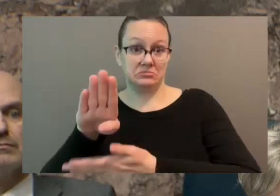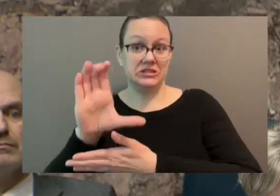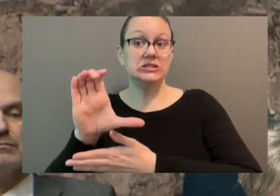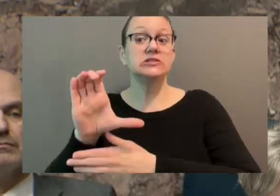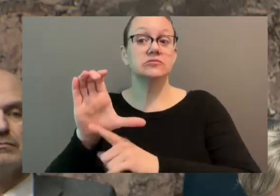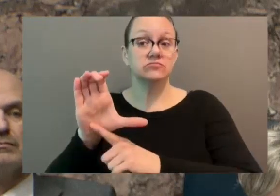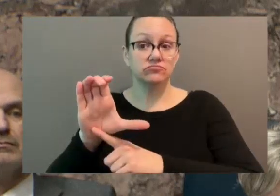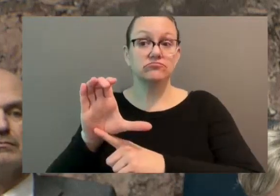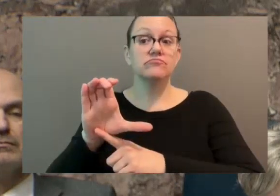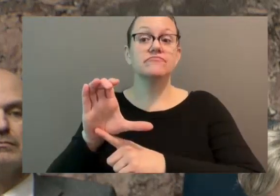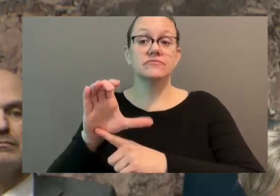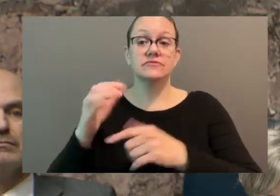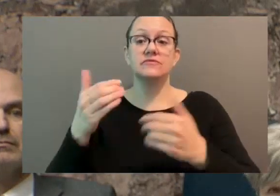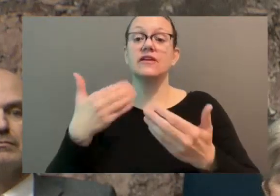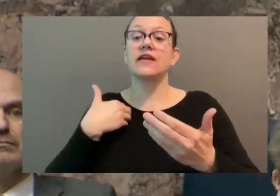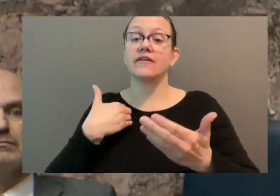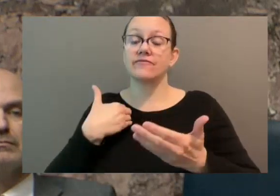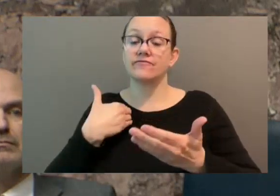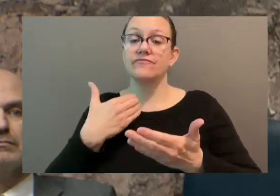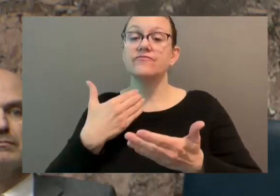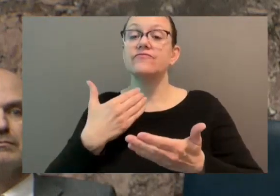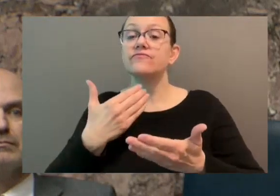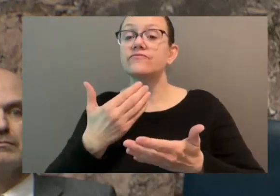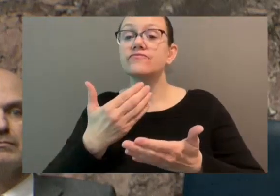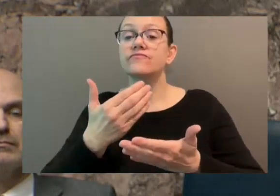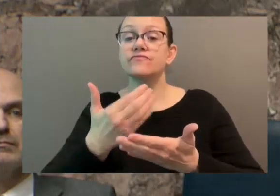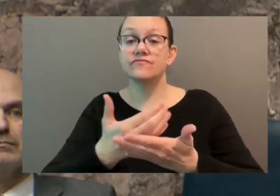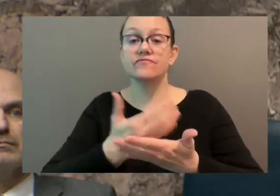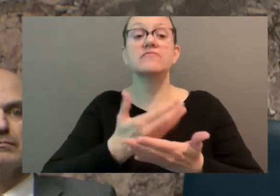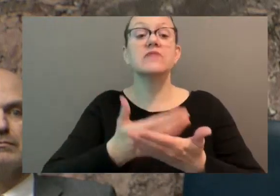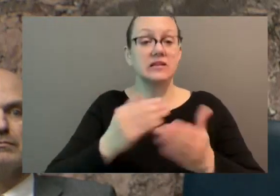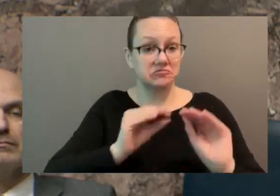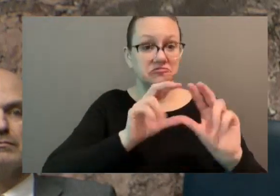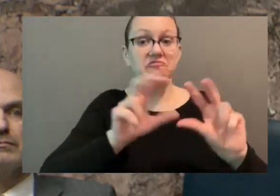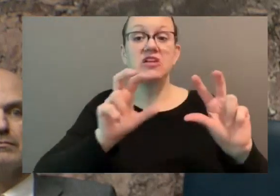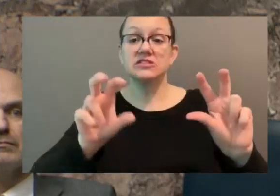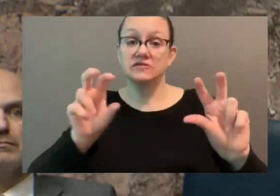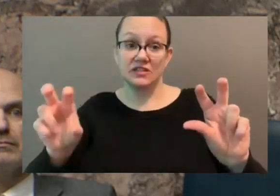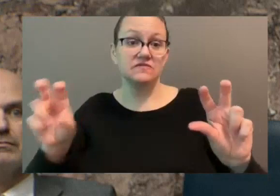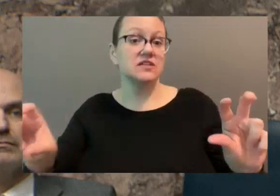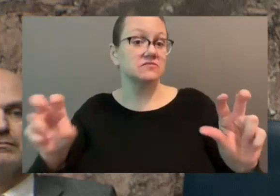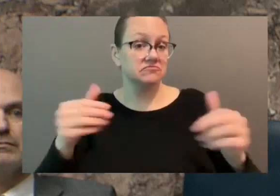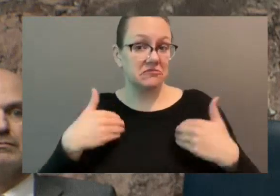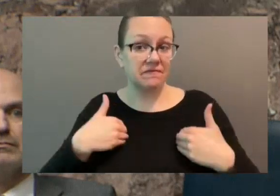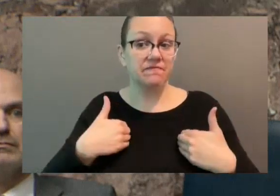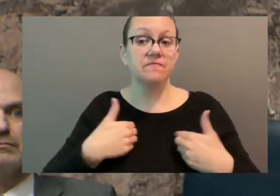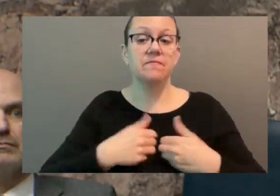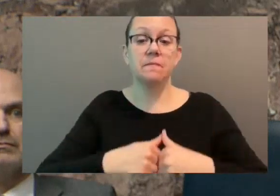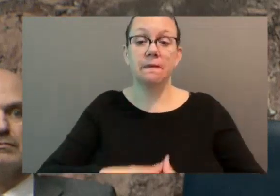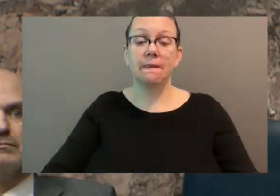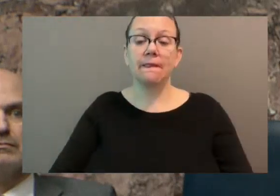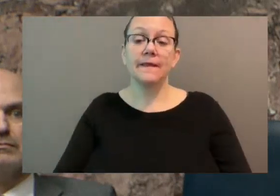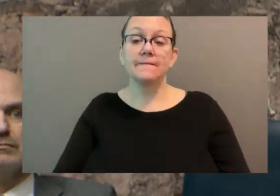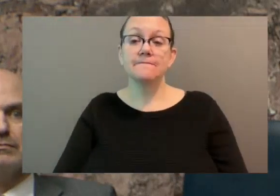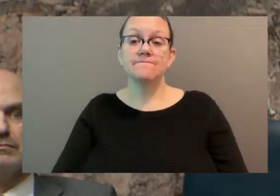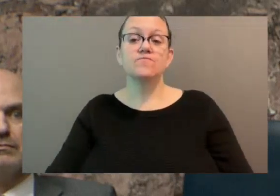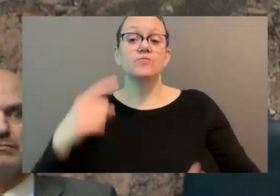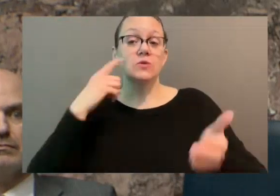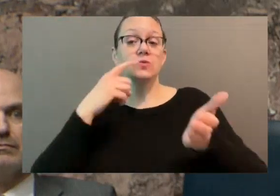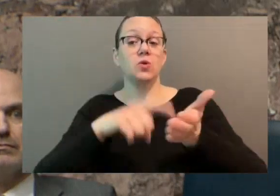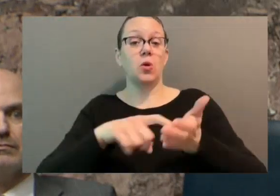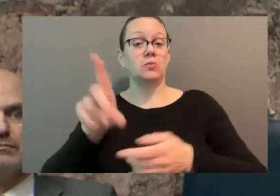know, they changed the rating, and we knew that there could be a rating change because of, there's slower global economy,